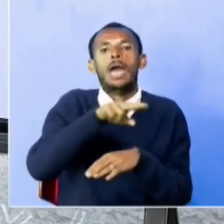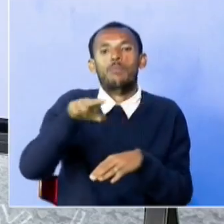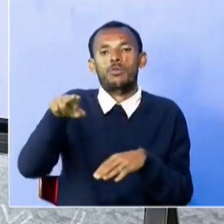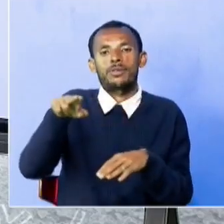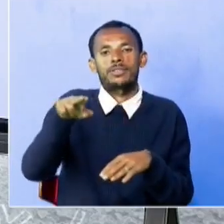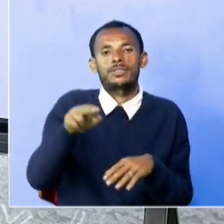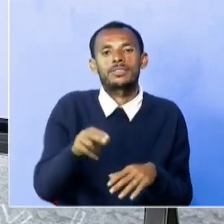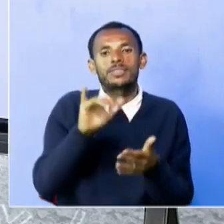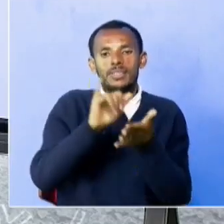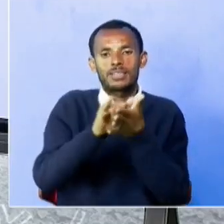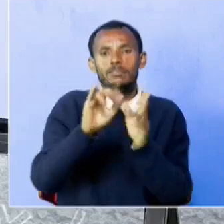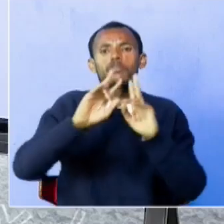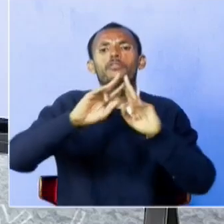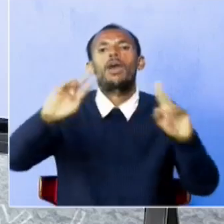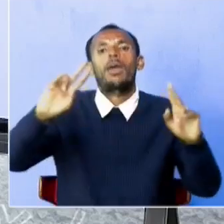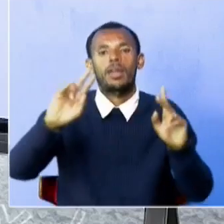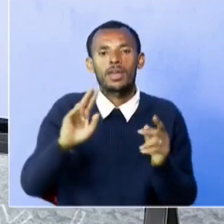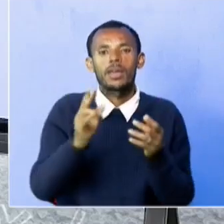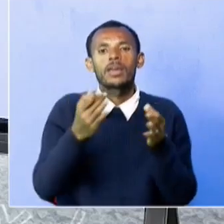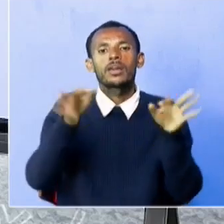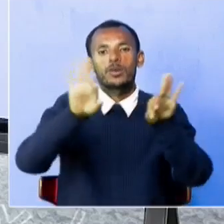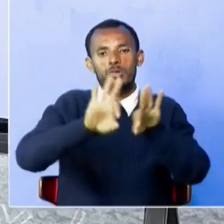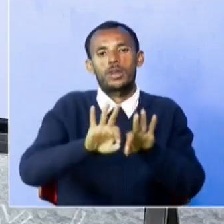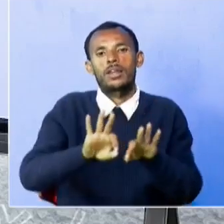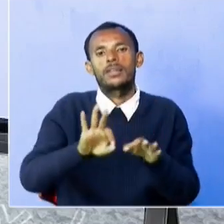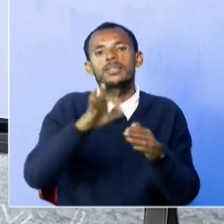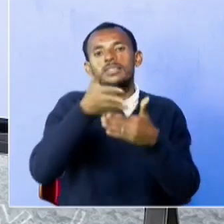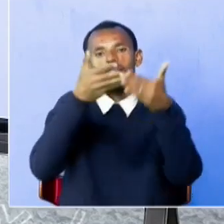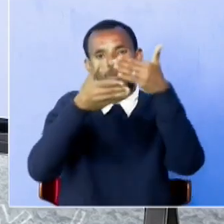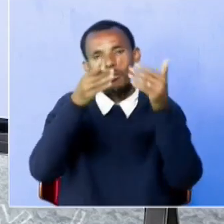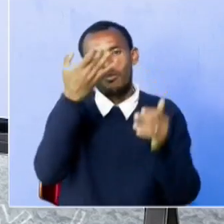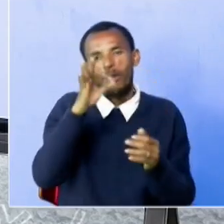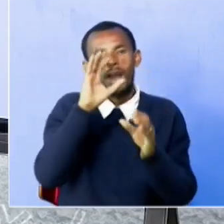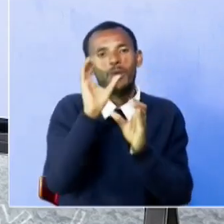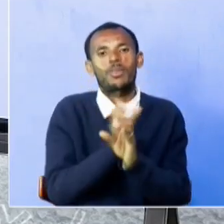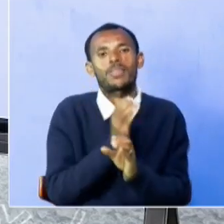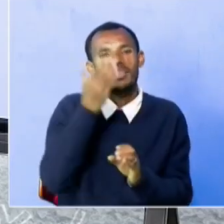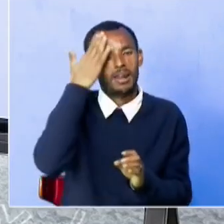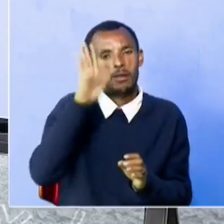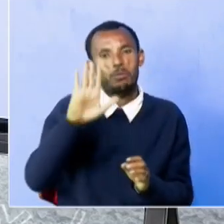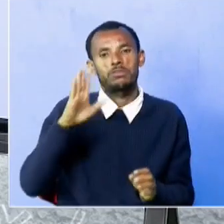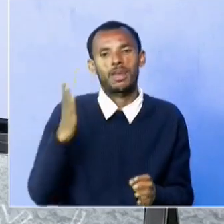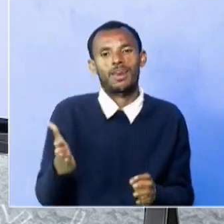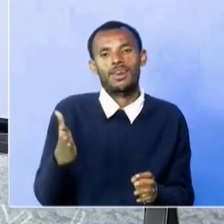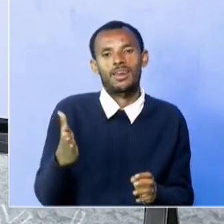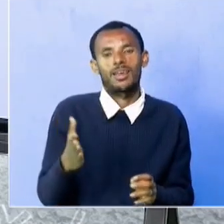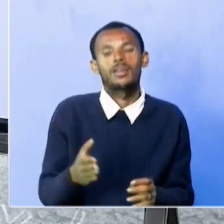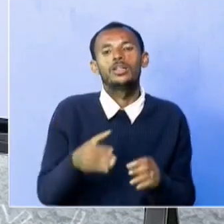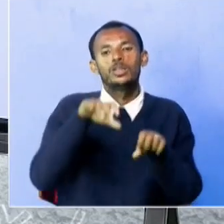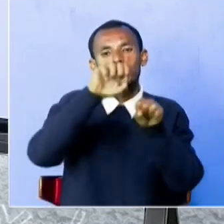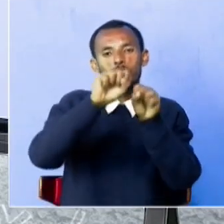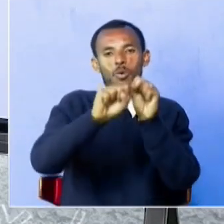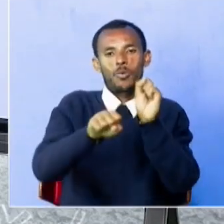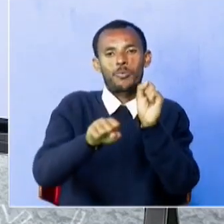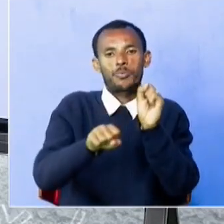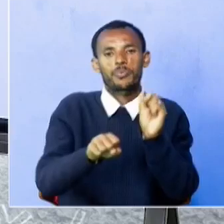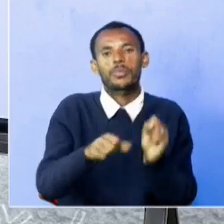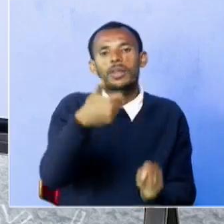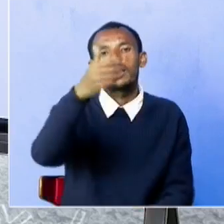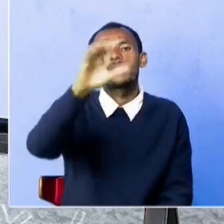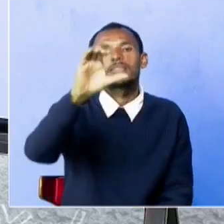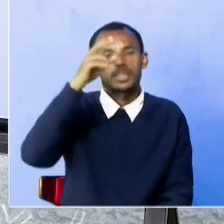That is a very crucial step of calculating the unknown sides, right? So